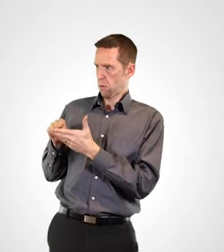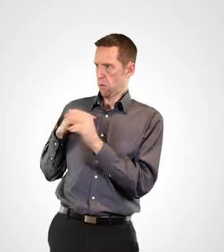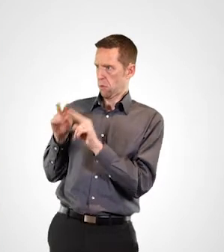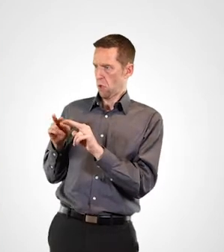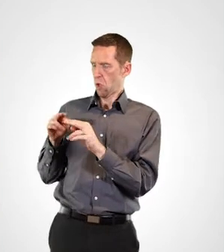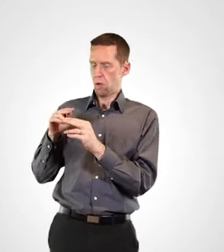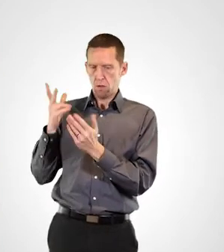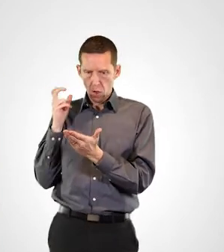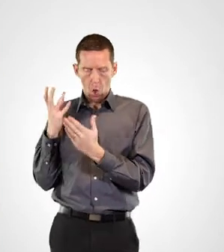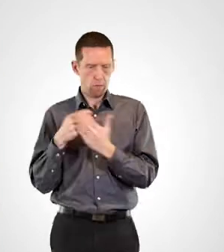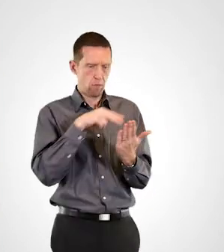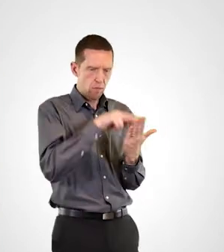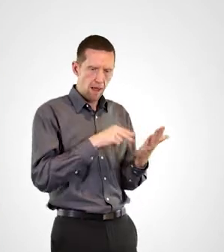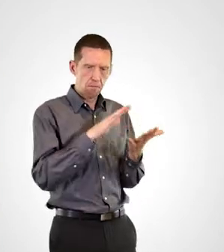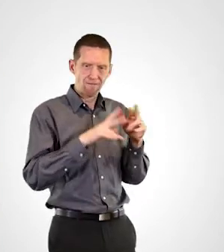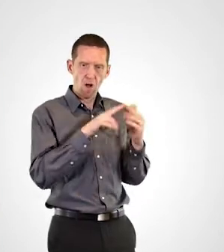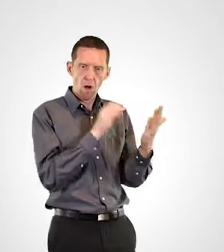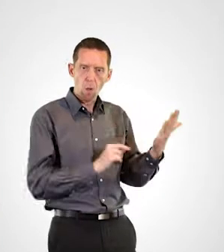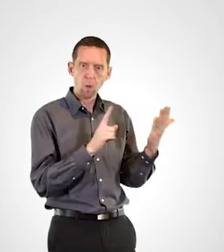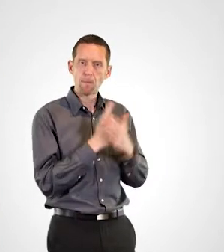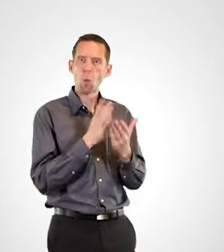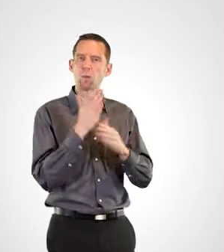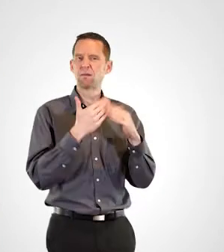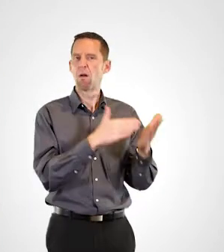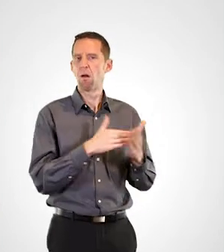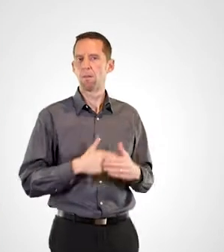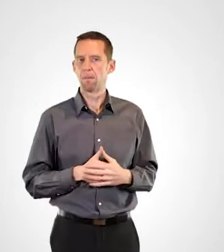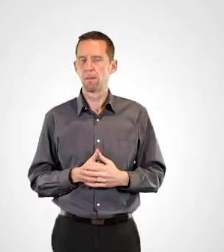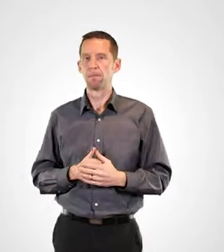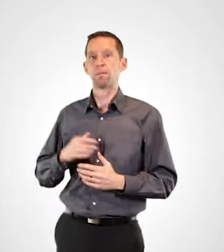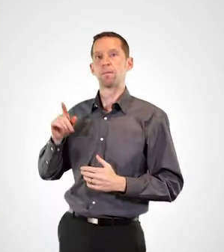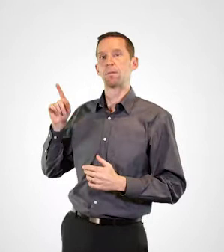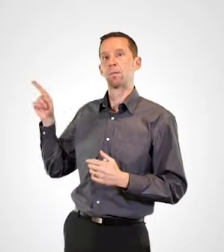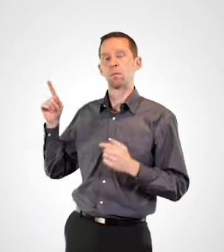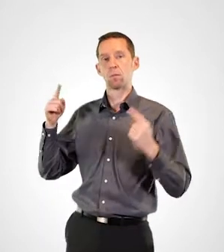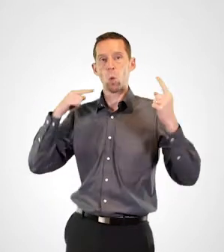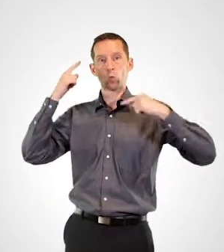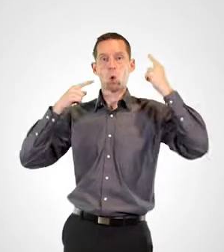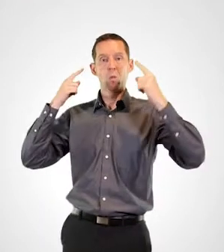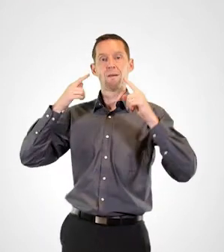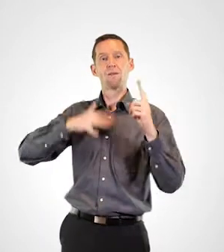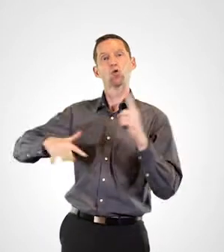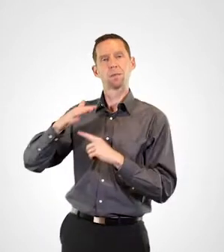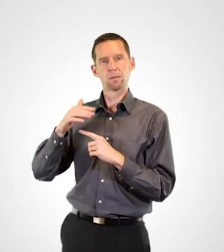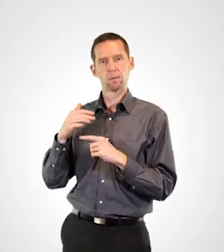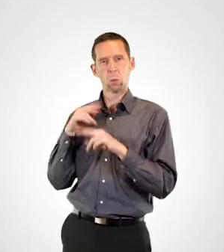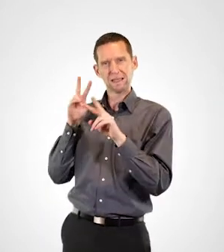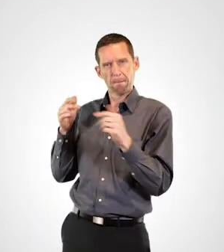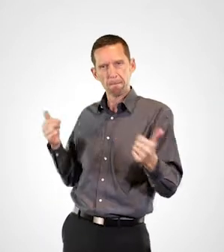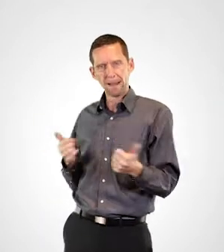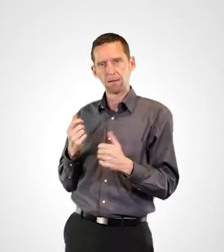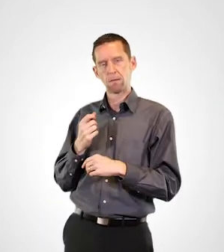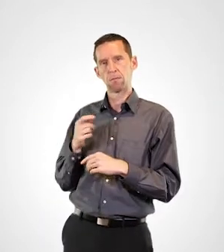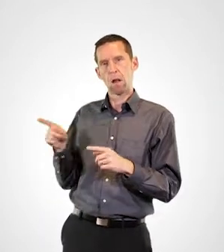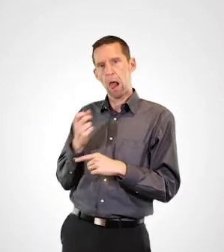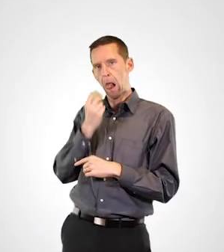well. Here's a snapshot of the audio environment for these two children. And so what we hope to see is a lot of that light blue,